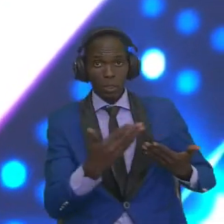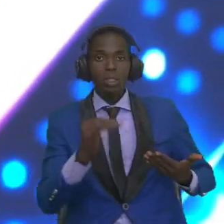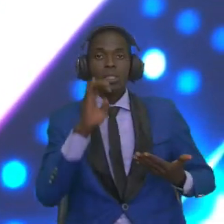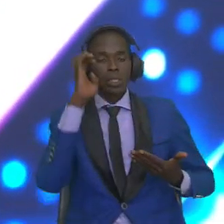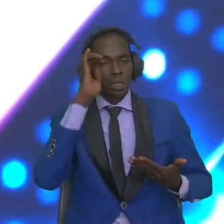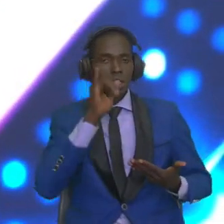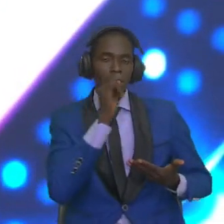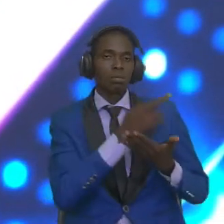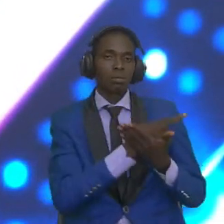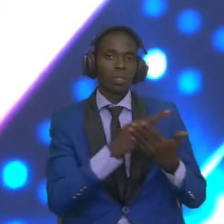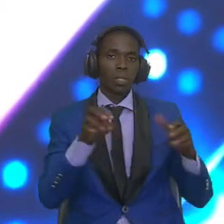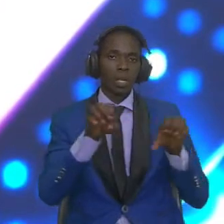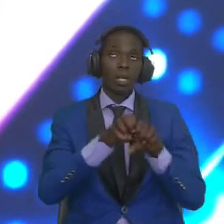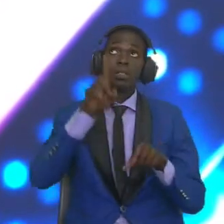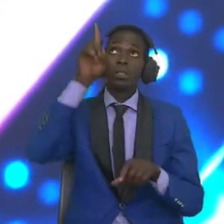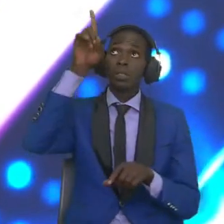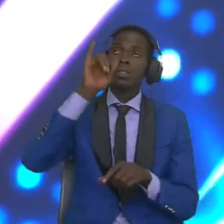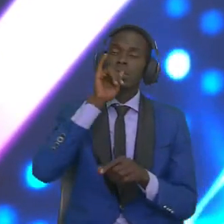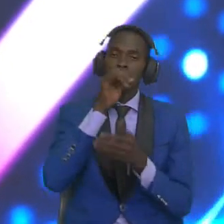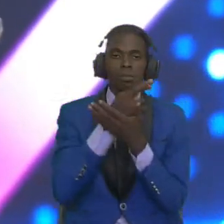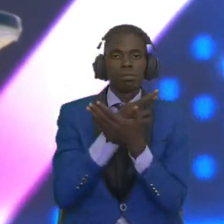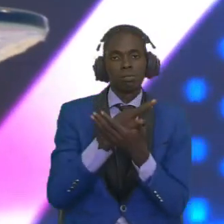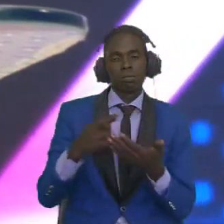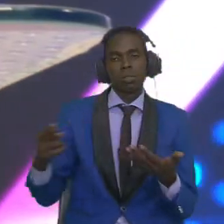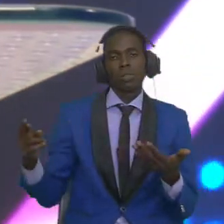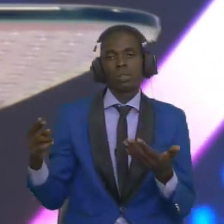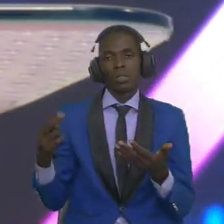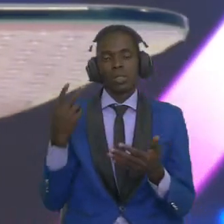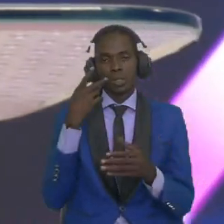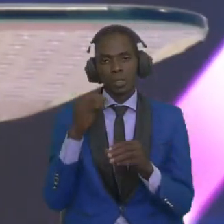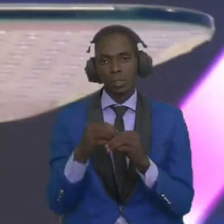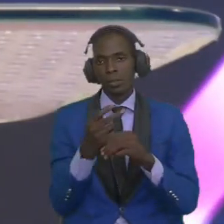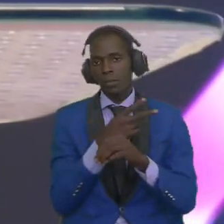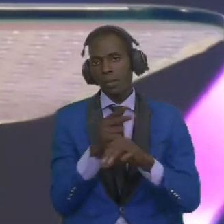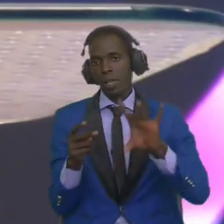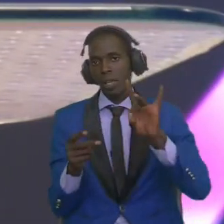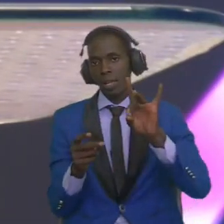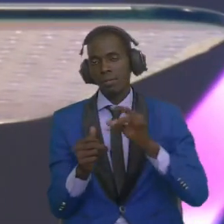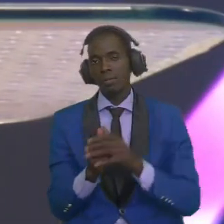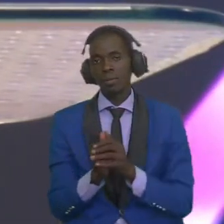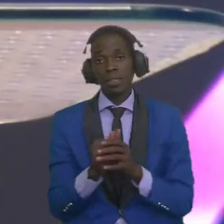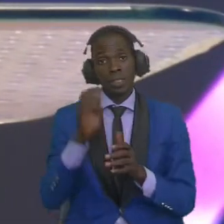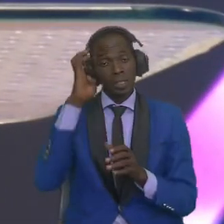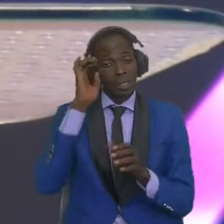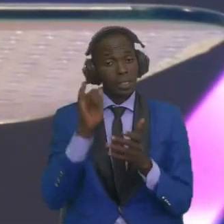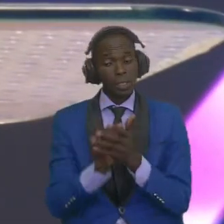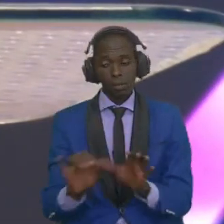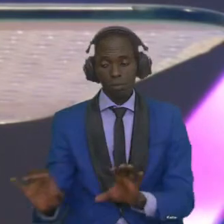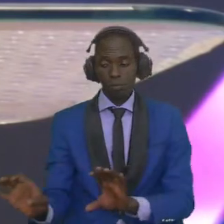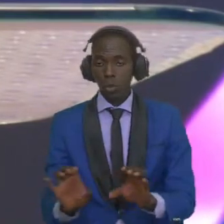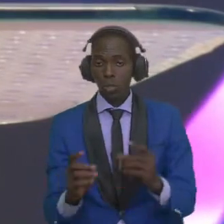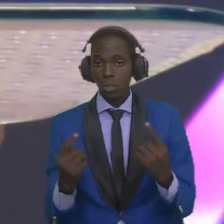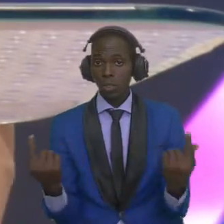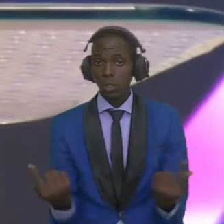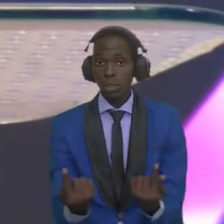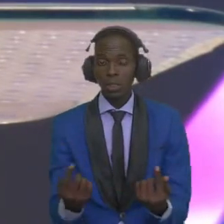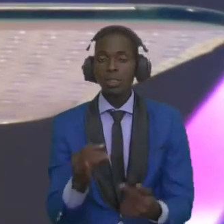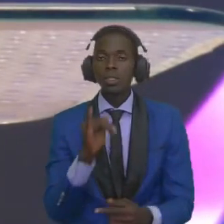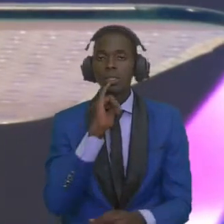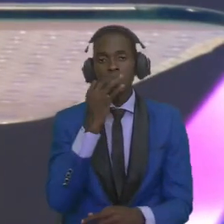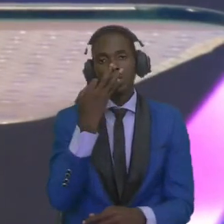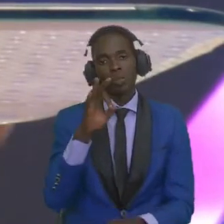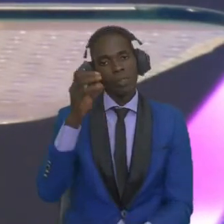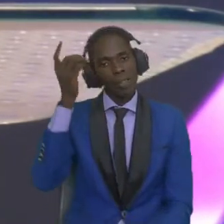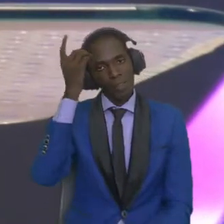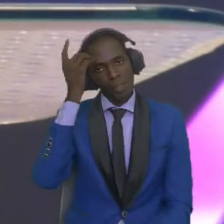he is righteous. In verse 8, it says, he that committeth sin is of the